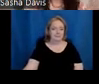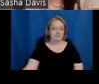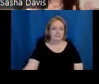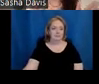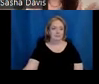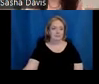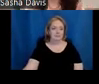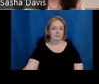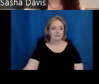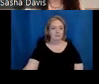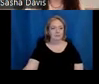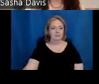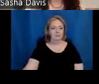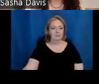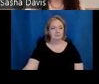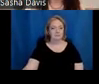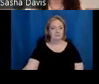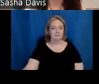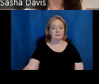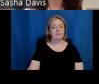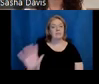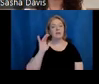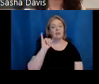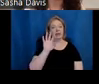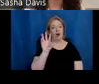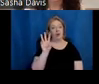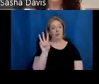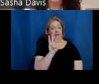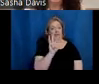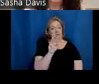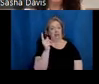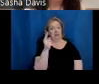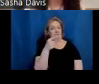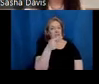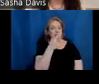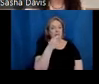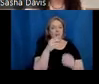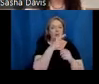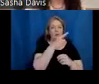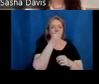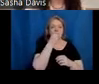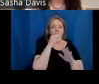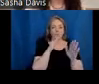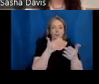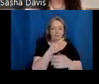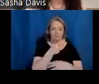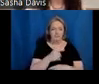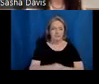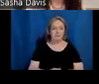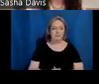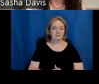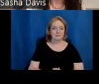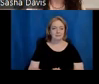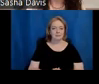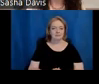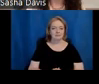So here we continue down a little bit farther west into the dining room. And once you